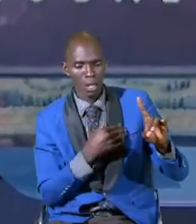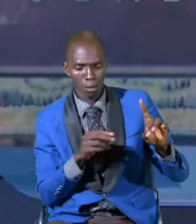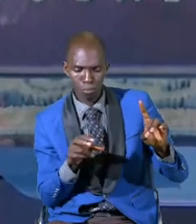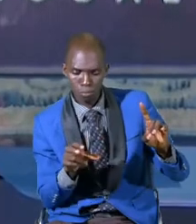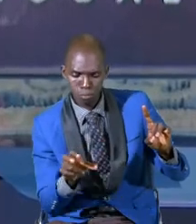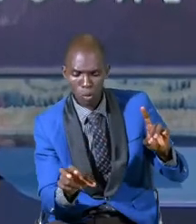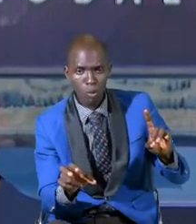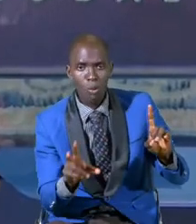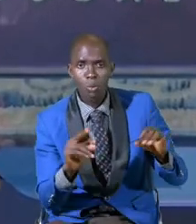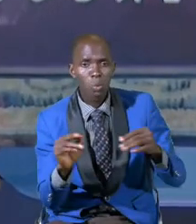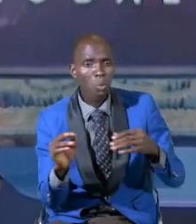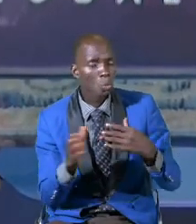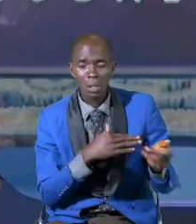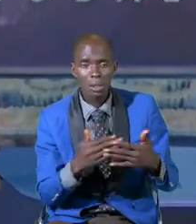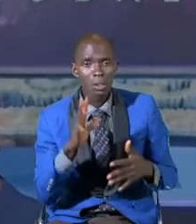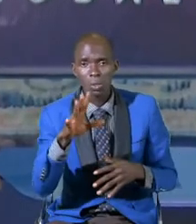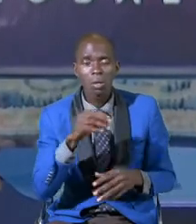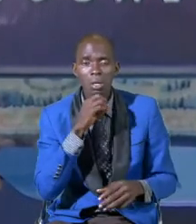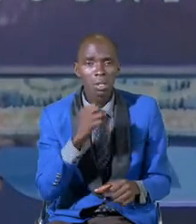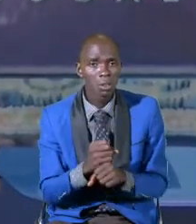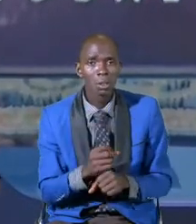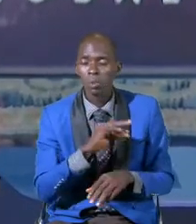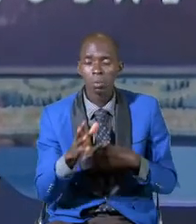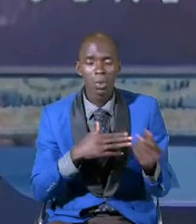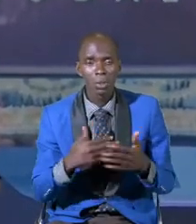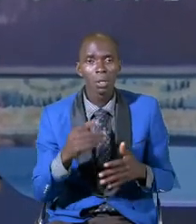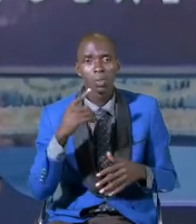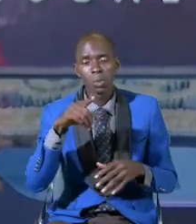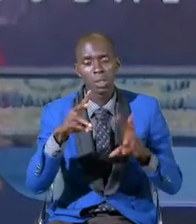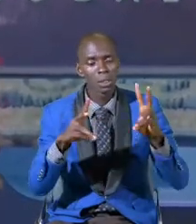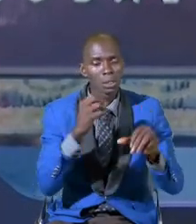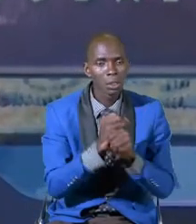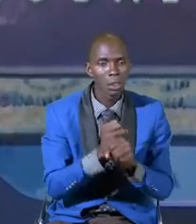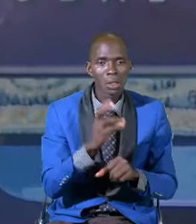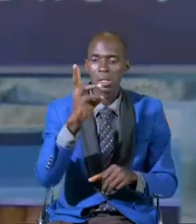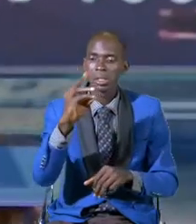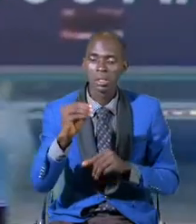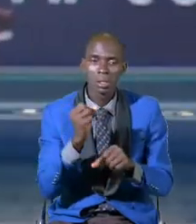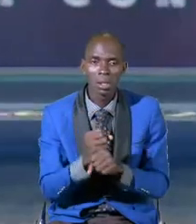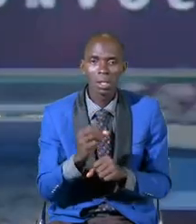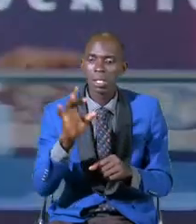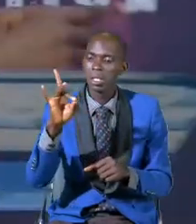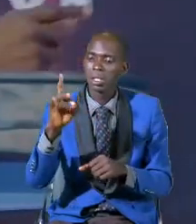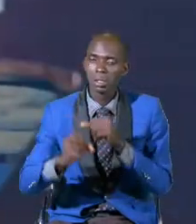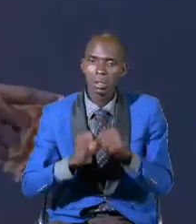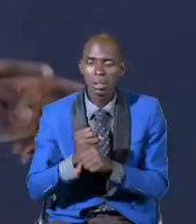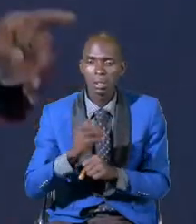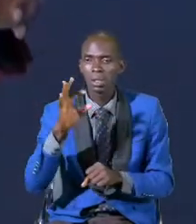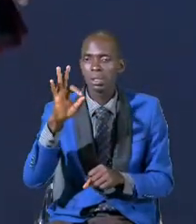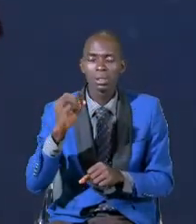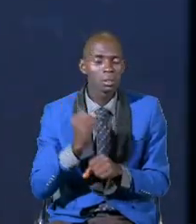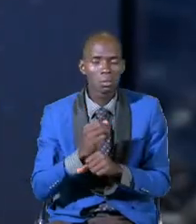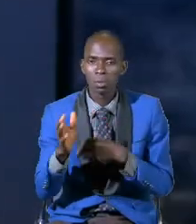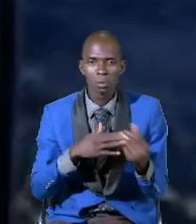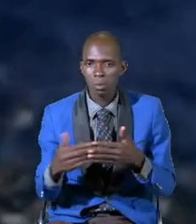matter you're 6 years of age, doesn't matter you're 60, doesn't matter you're 80, doesn't matter you're 90. It's the connection. It's